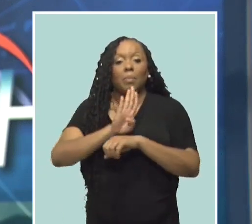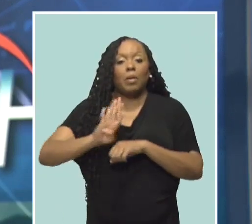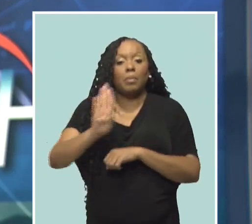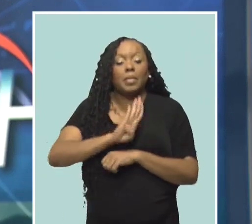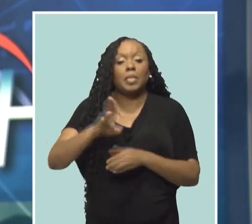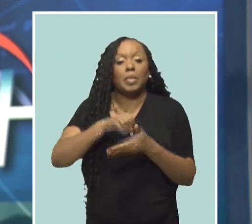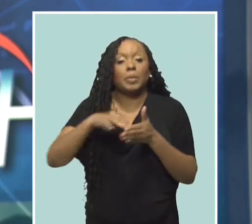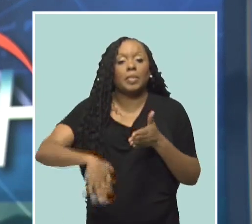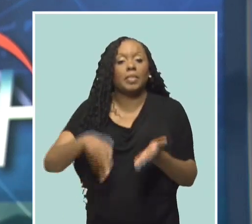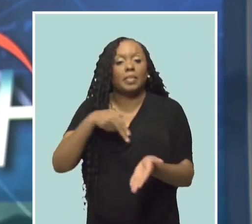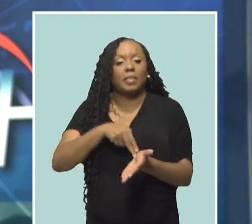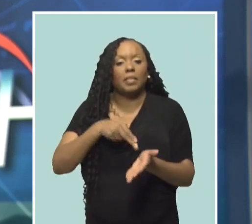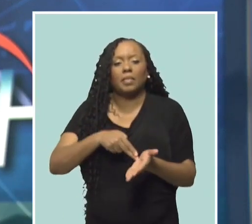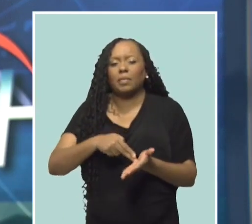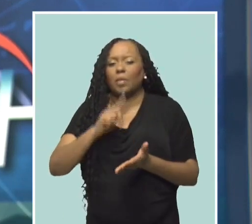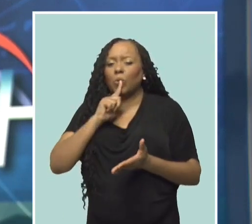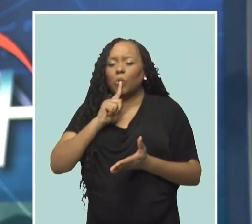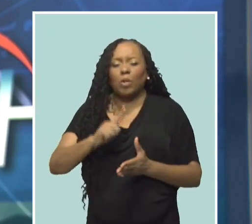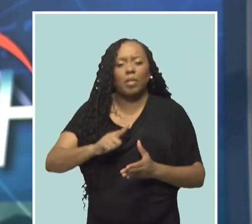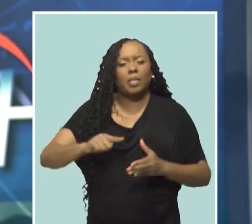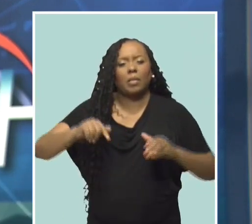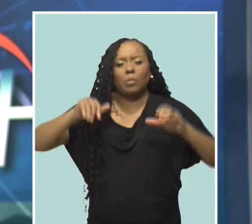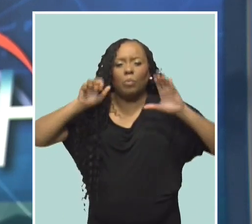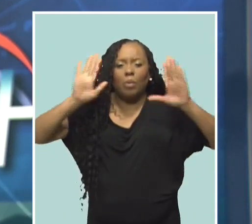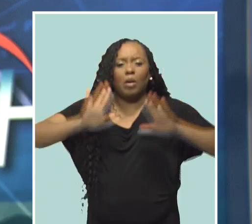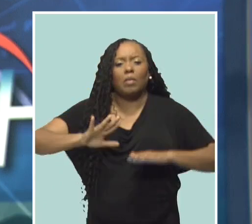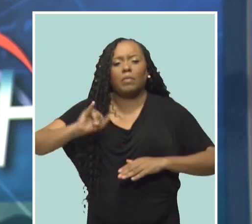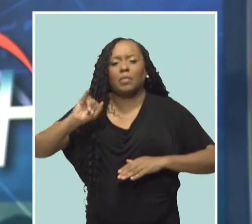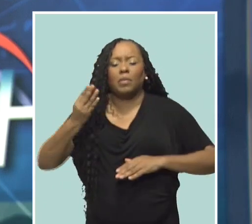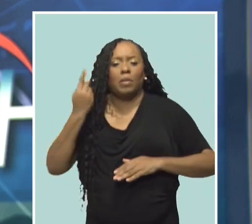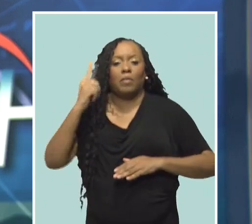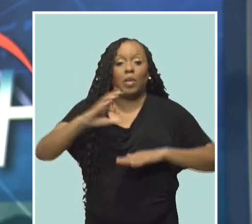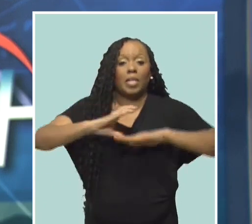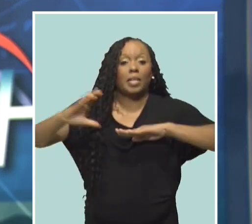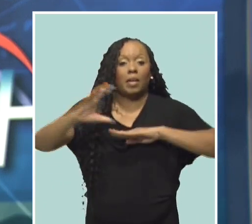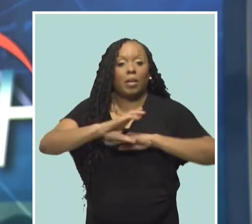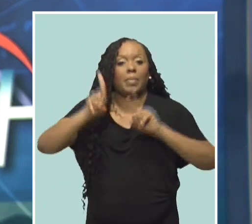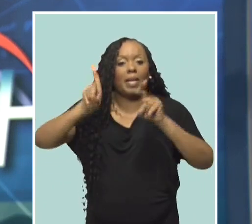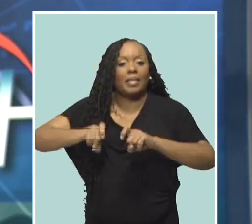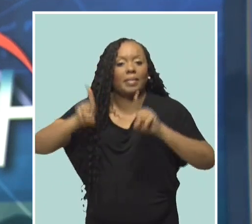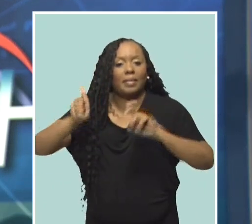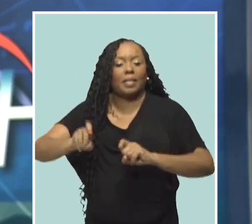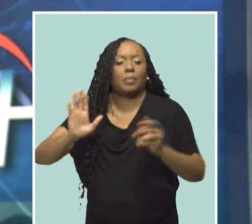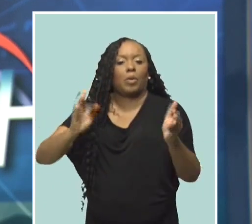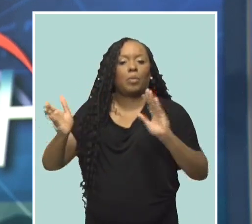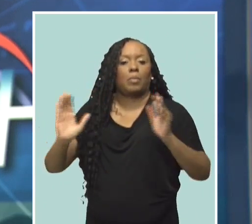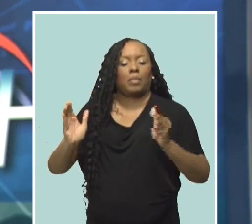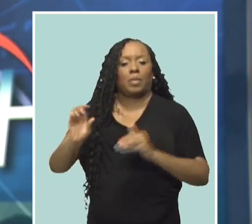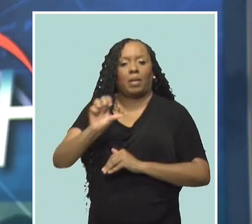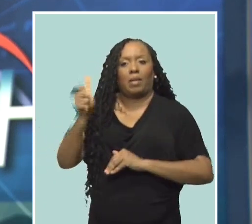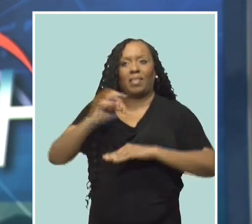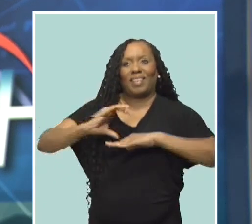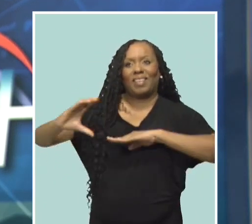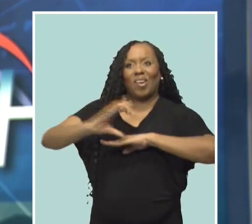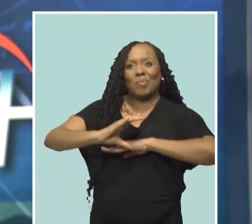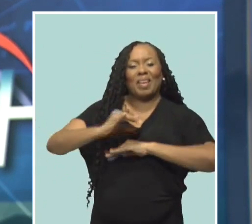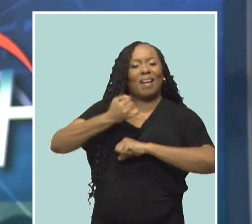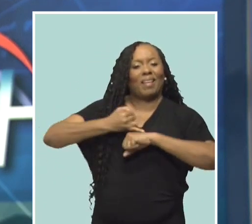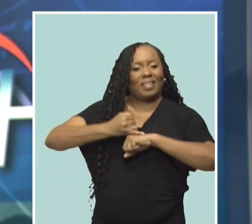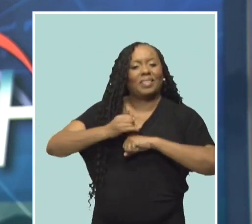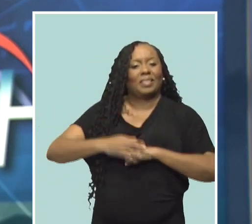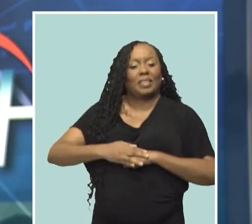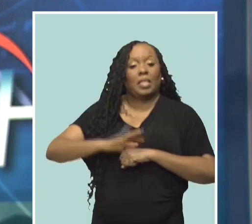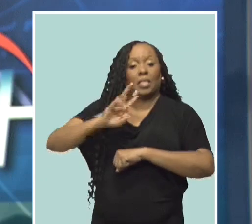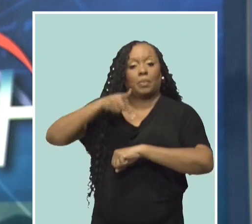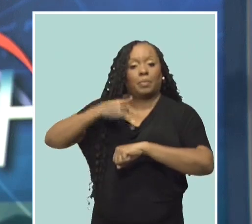Barbados' student nurses have been doing exceptionally well in the regional exam compared to other countries around the Caribbean. That's the word